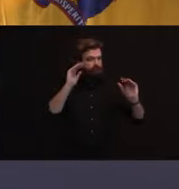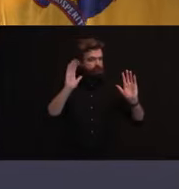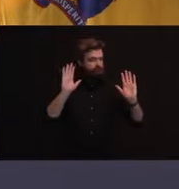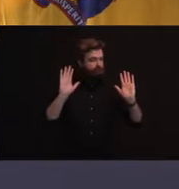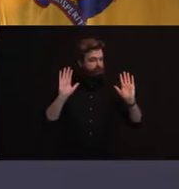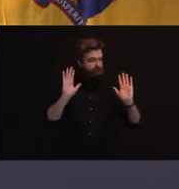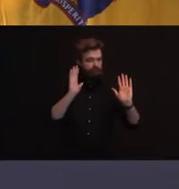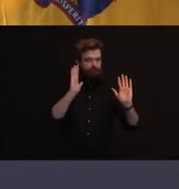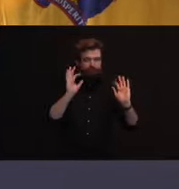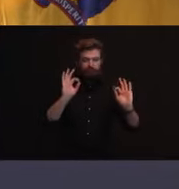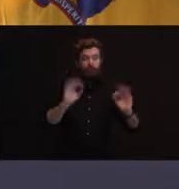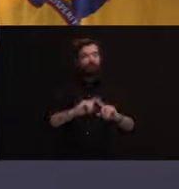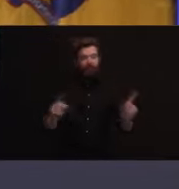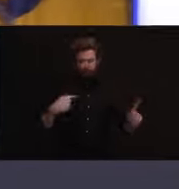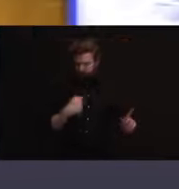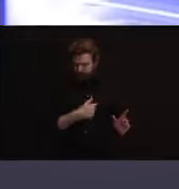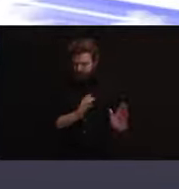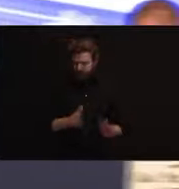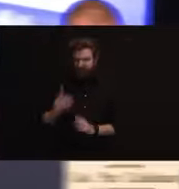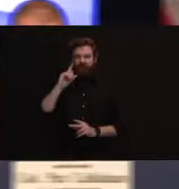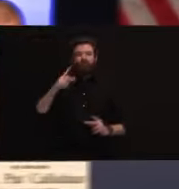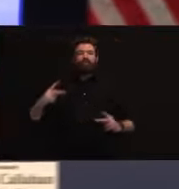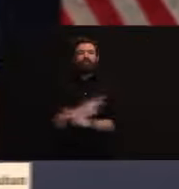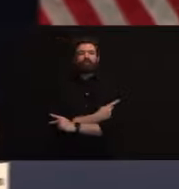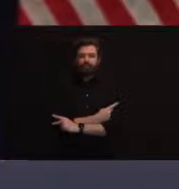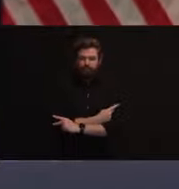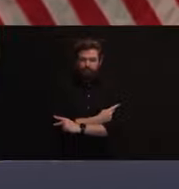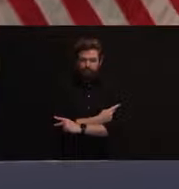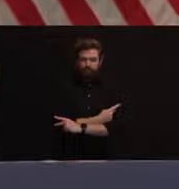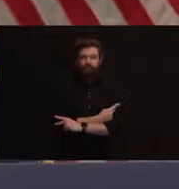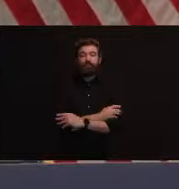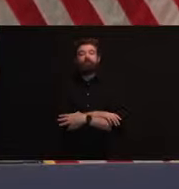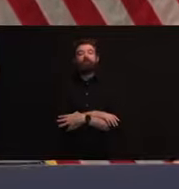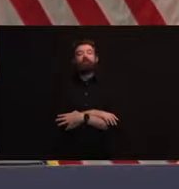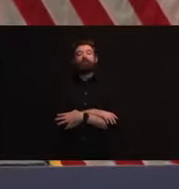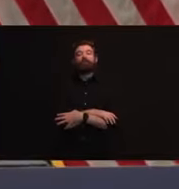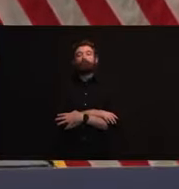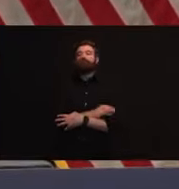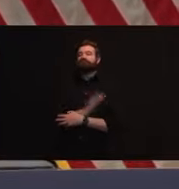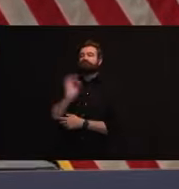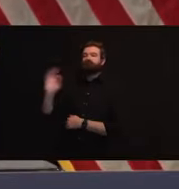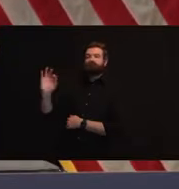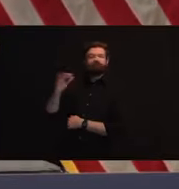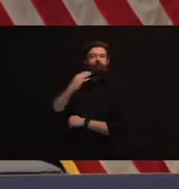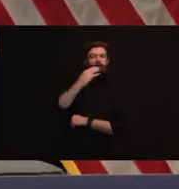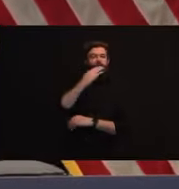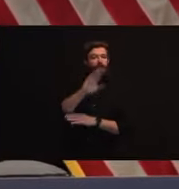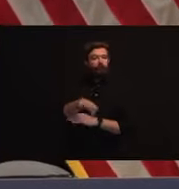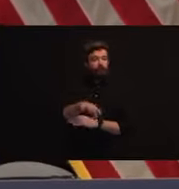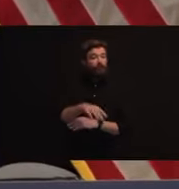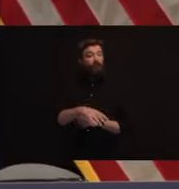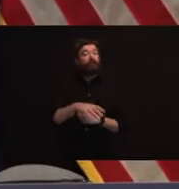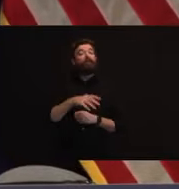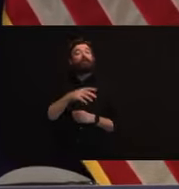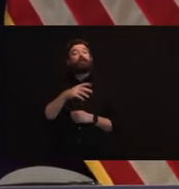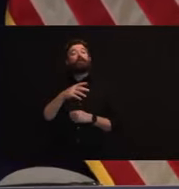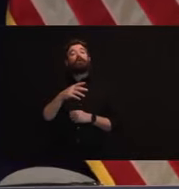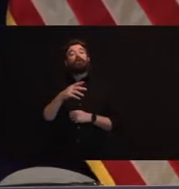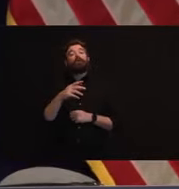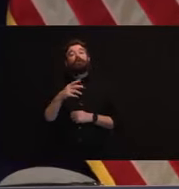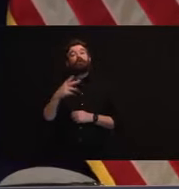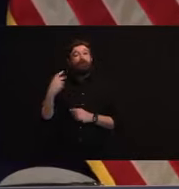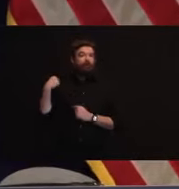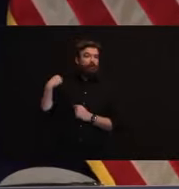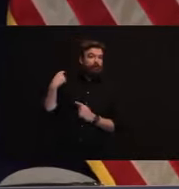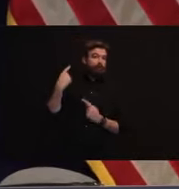that, great to have you take it away. Thank you, Governor. Good afternoon. Since we last met, there was, to the Governor's point, one EO